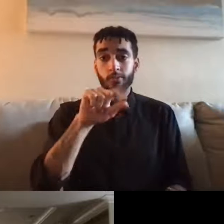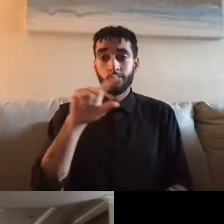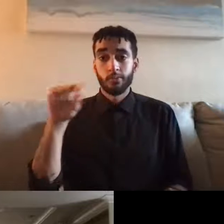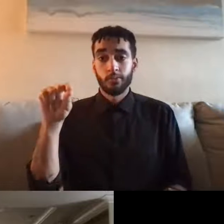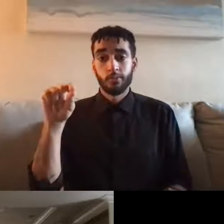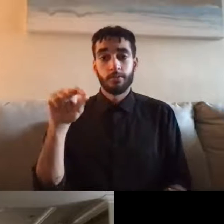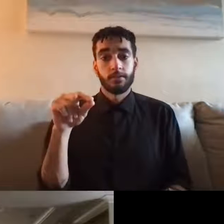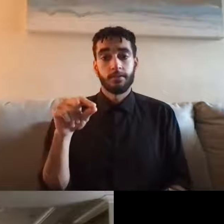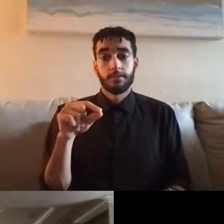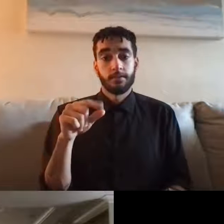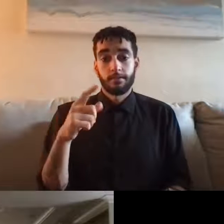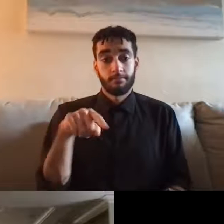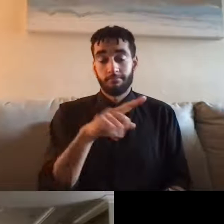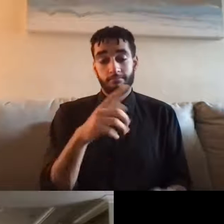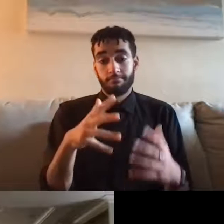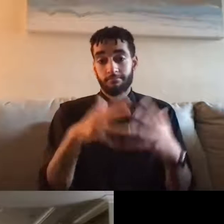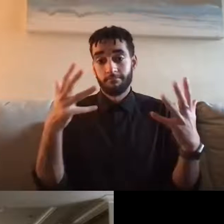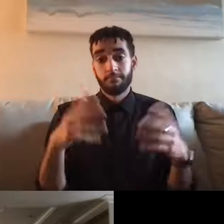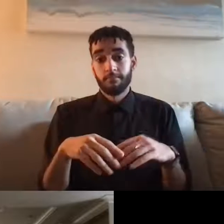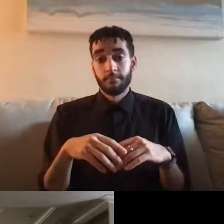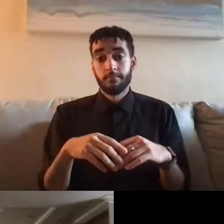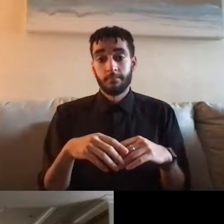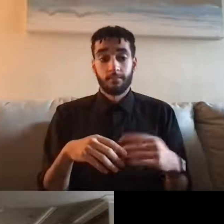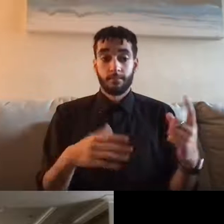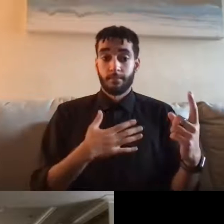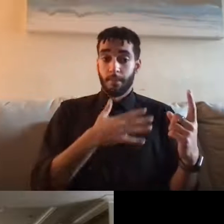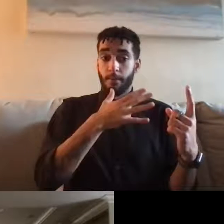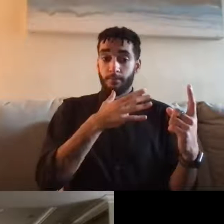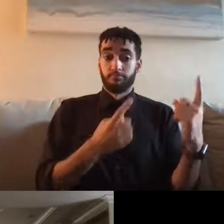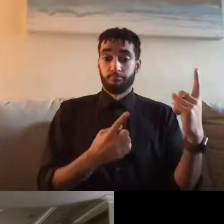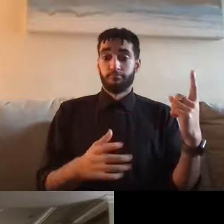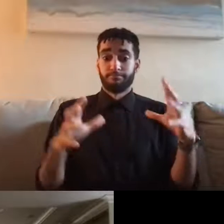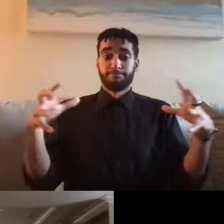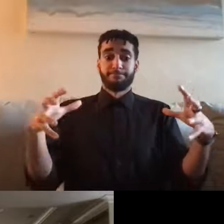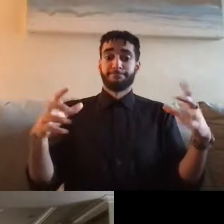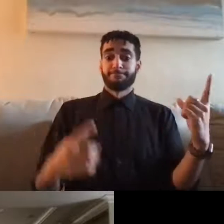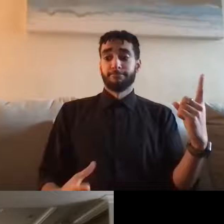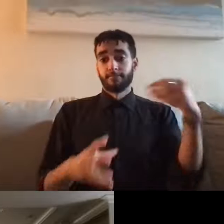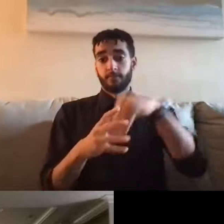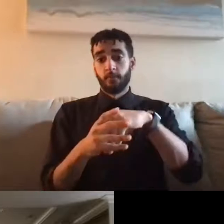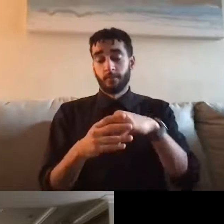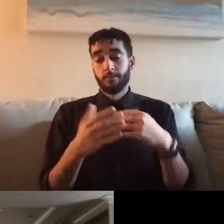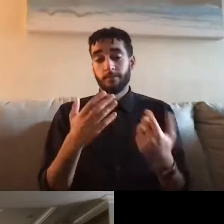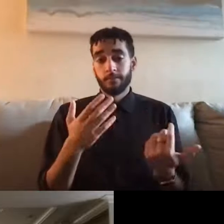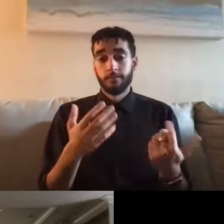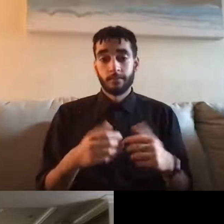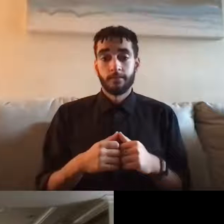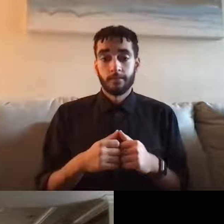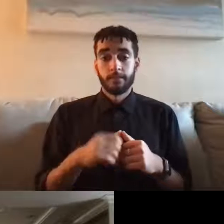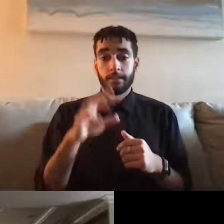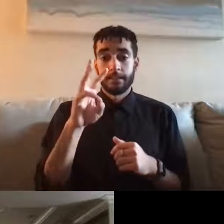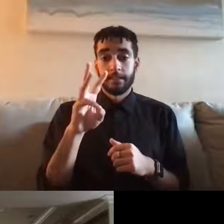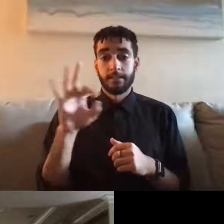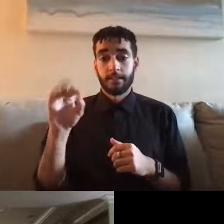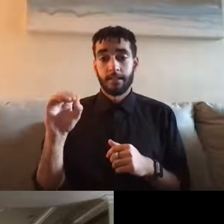reminded many of us, and our mom was one of those individuals being counted towards the 690K.